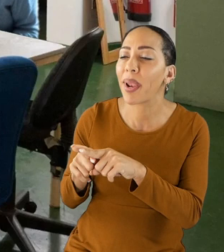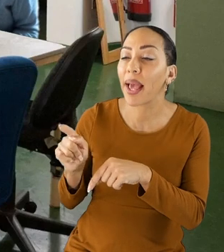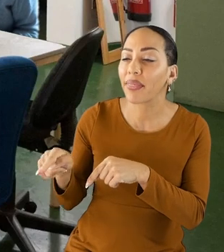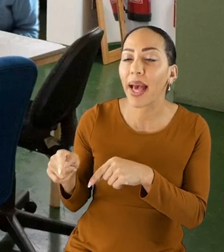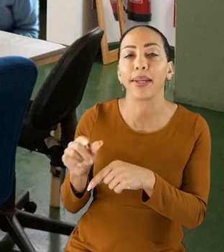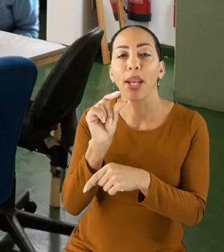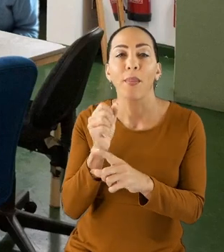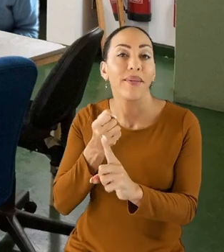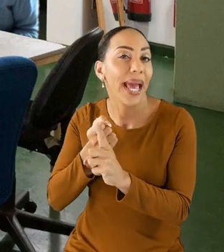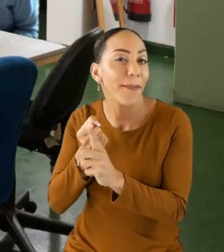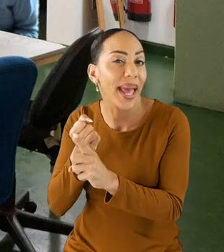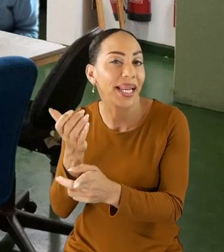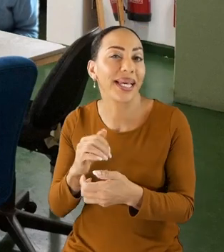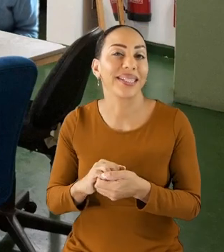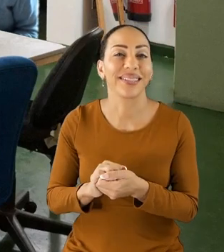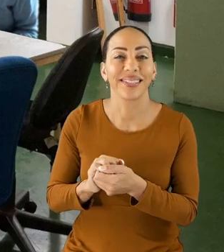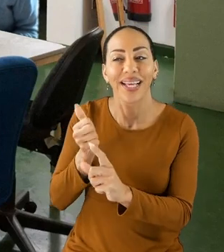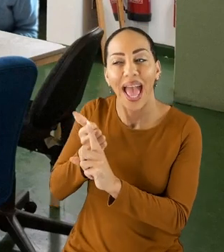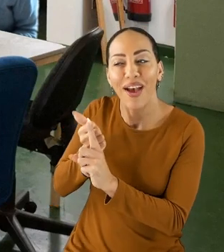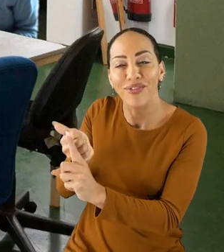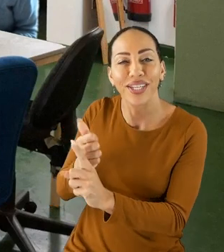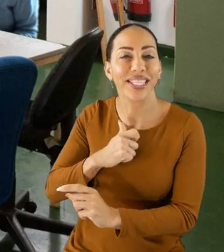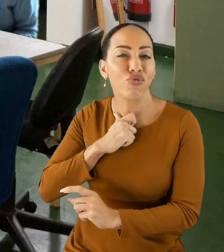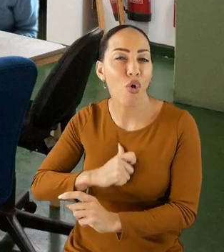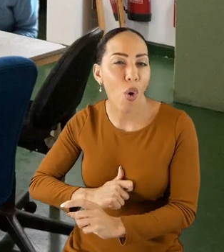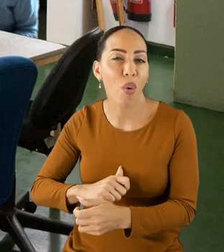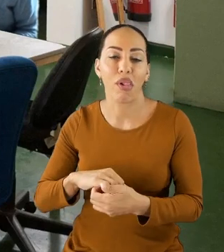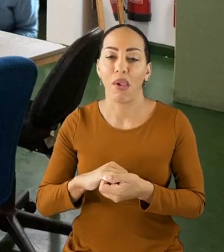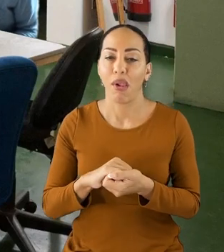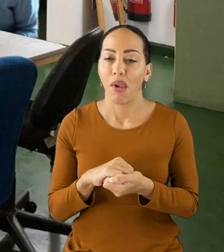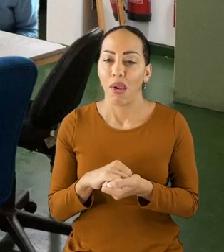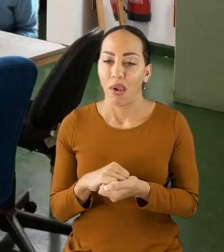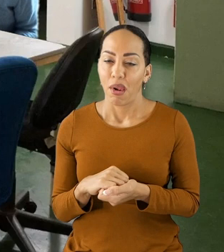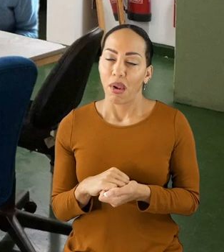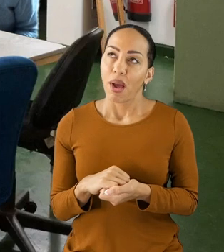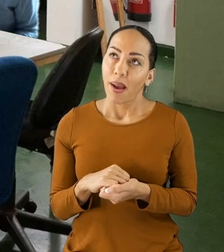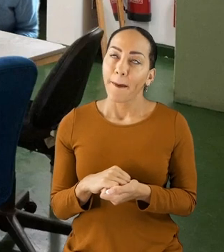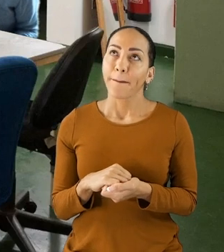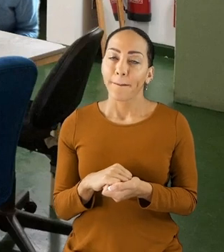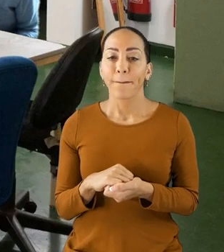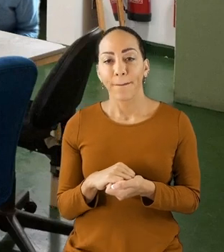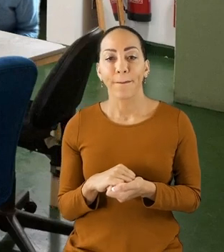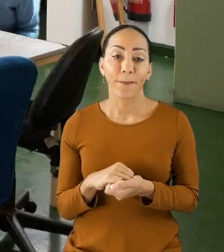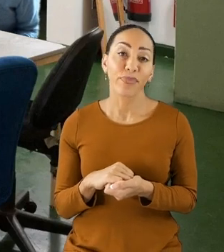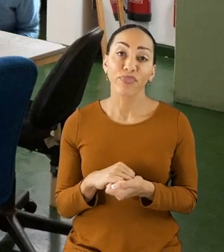out like stuff that shouldn't be there. So a bit of a campaigning and an advocacy